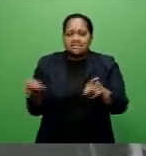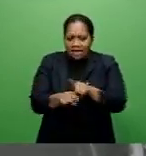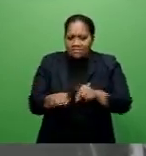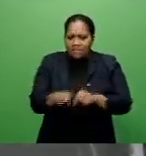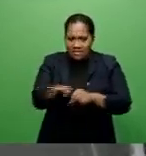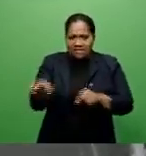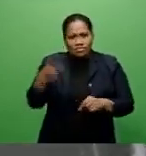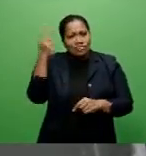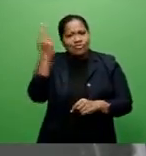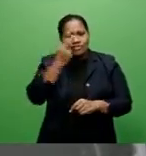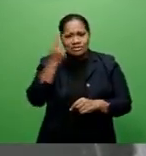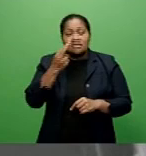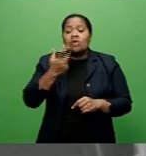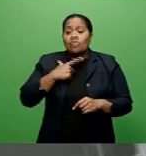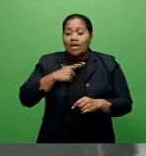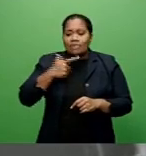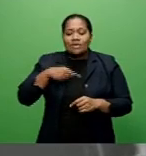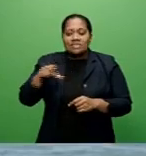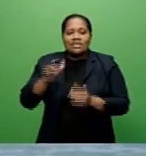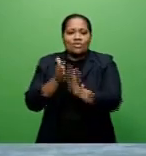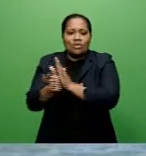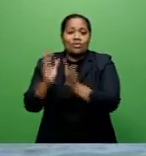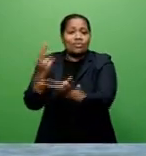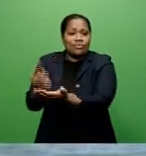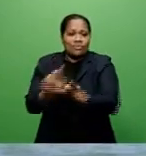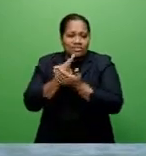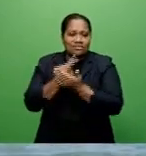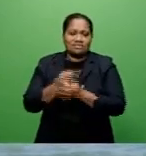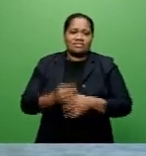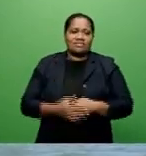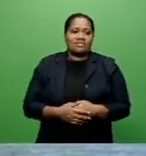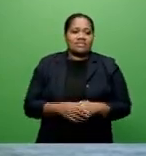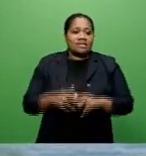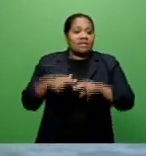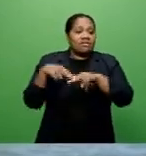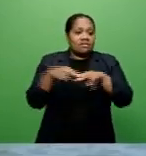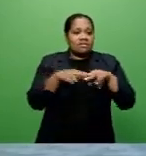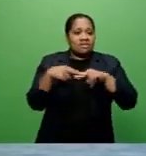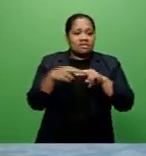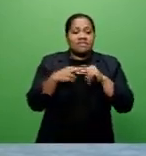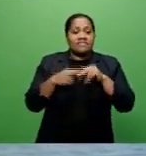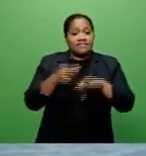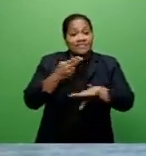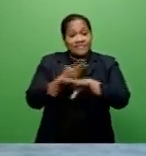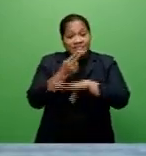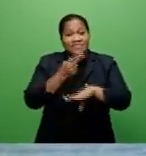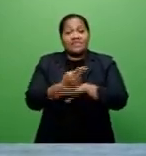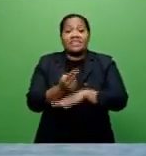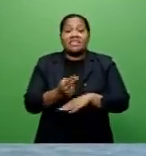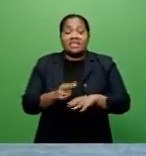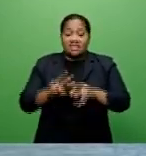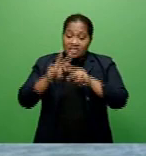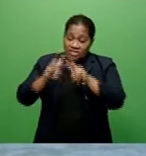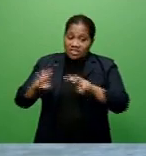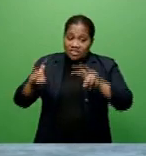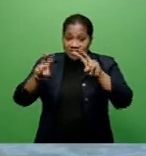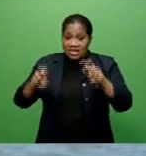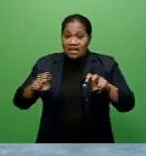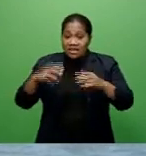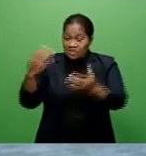the rescue missions, and that's the last thing we want. The Fiji Navy in its search and rescue missions last year